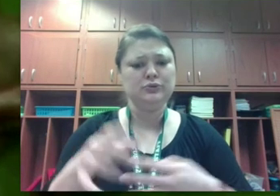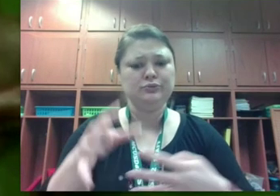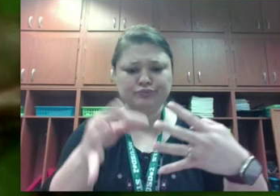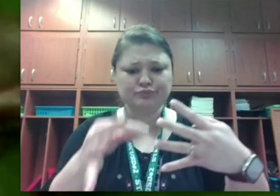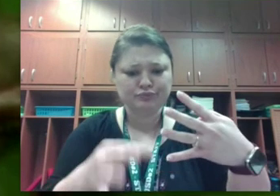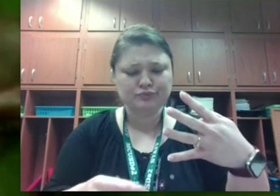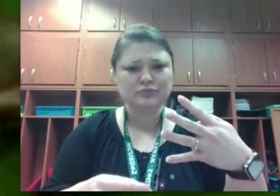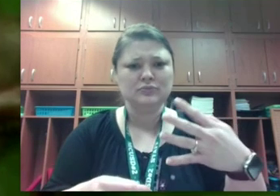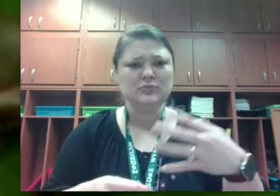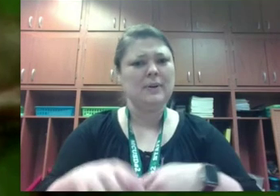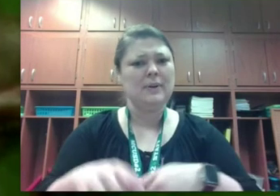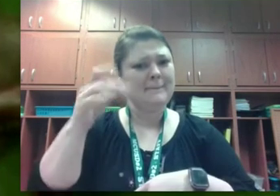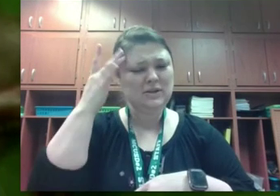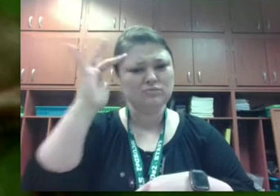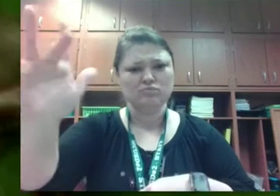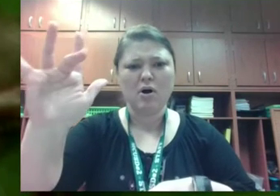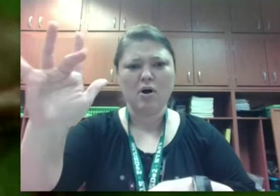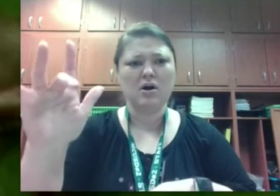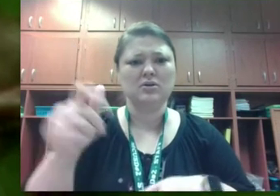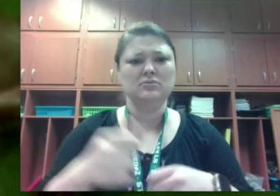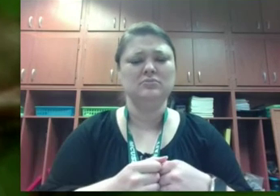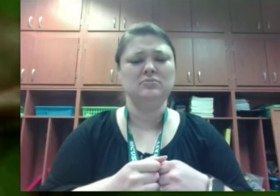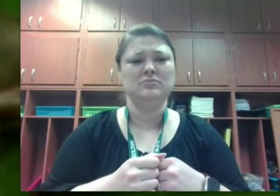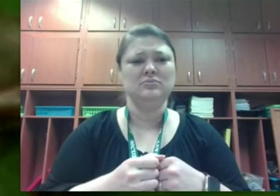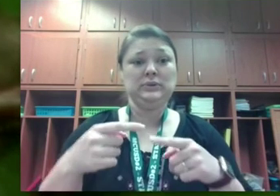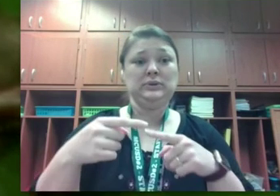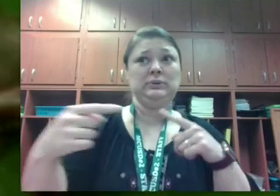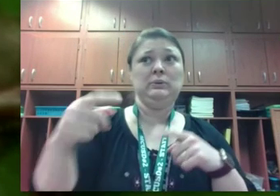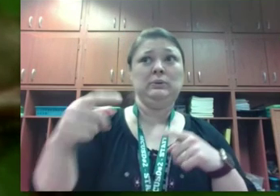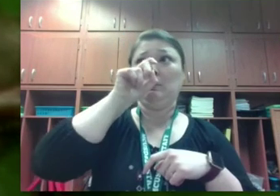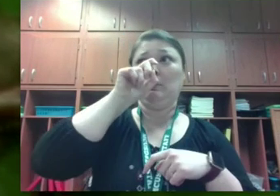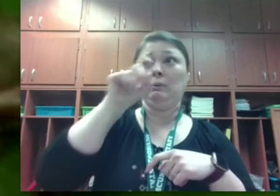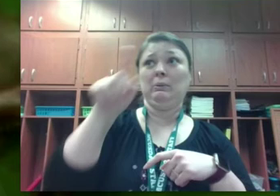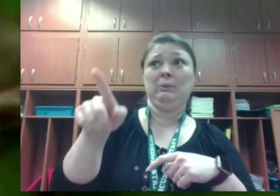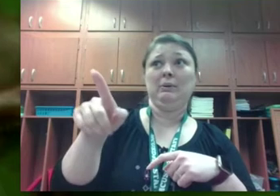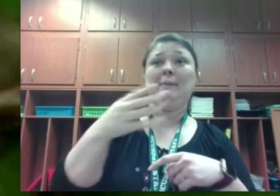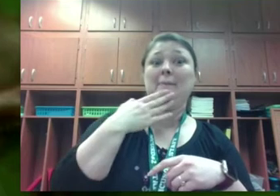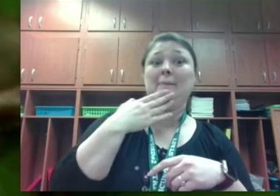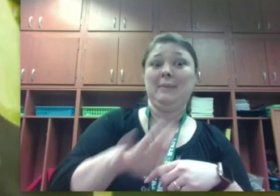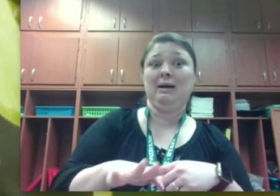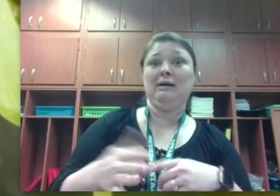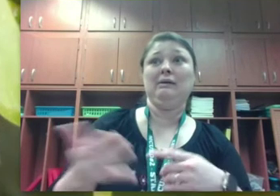choices wisely and stay away from those bad consequences.